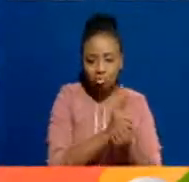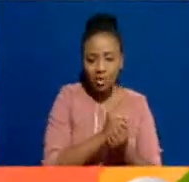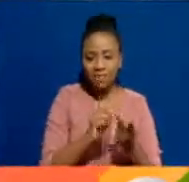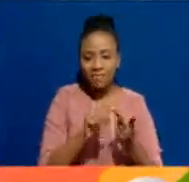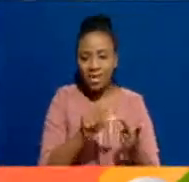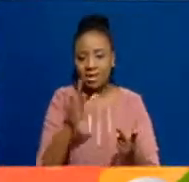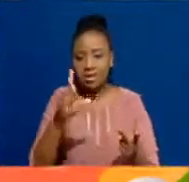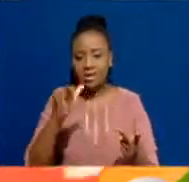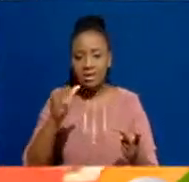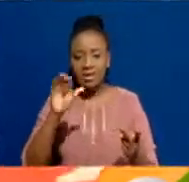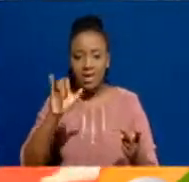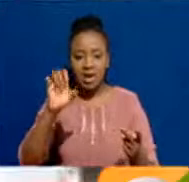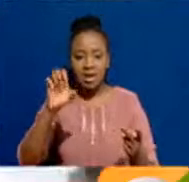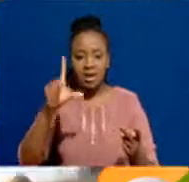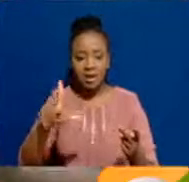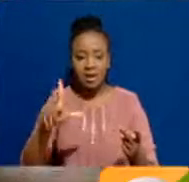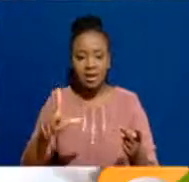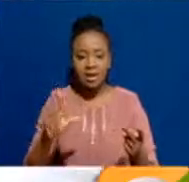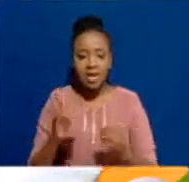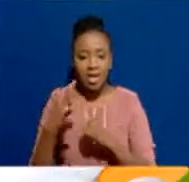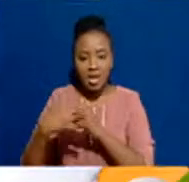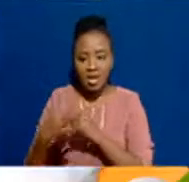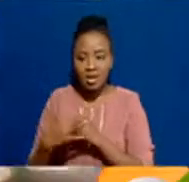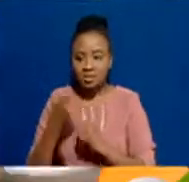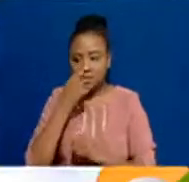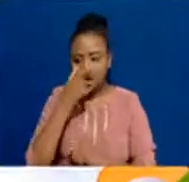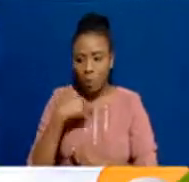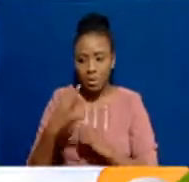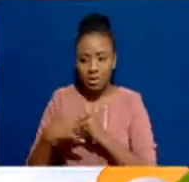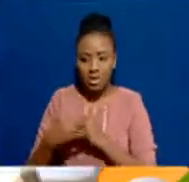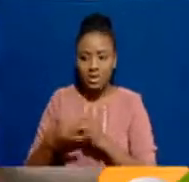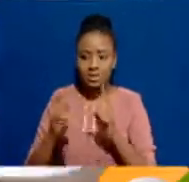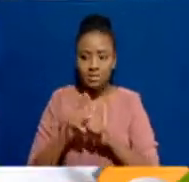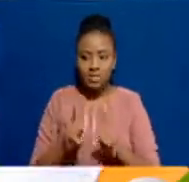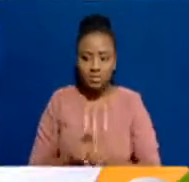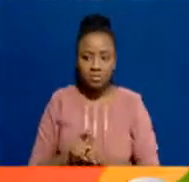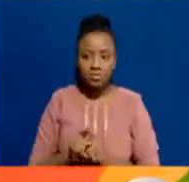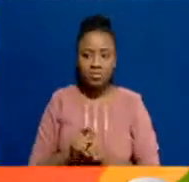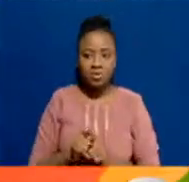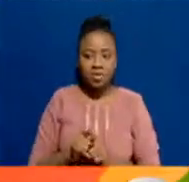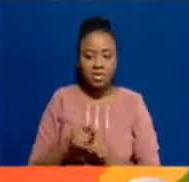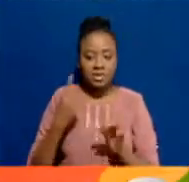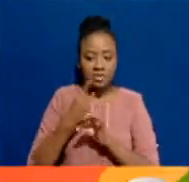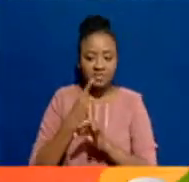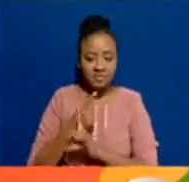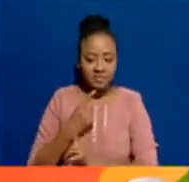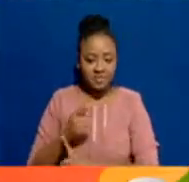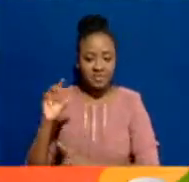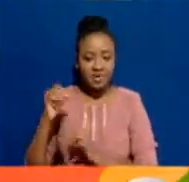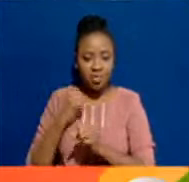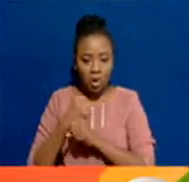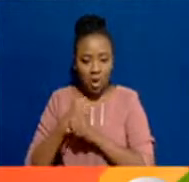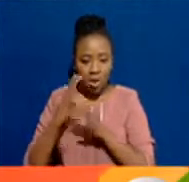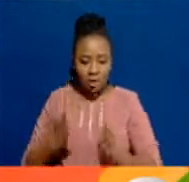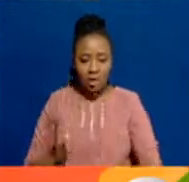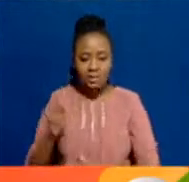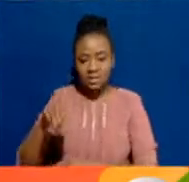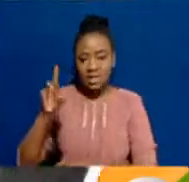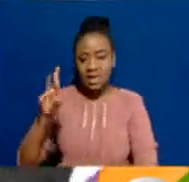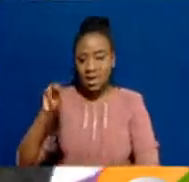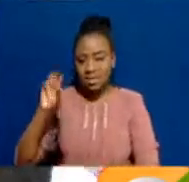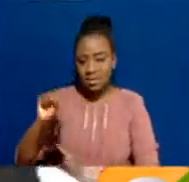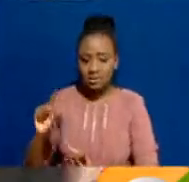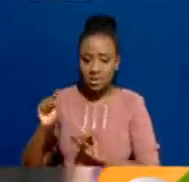Royal Media Services Deputy Director ICT and Radio Vincent Kimani, who was among members of Royal Media at the